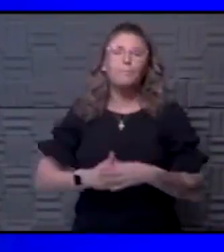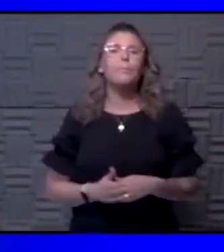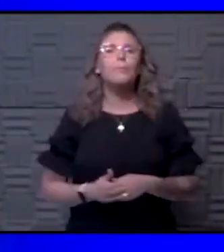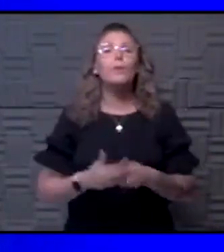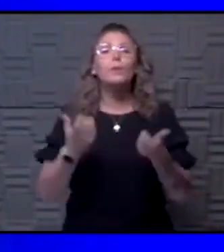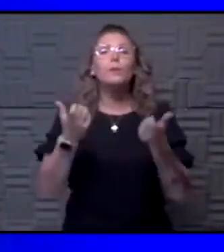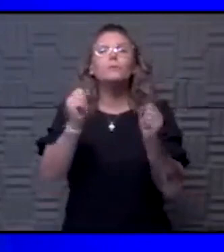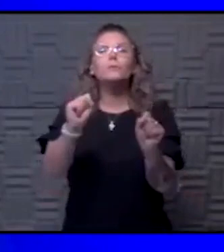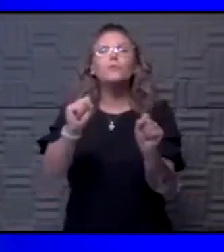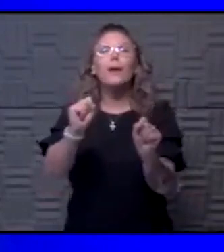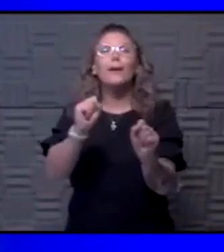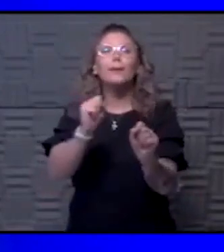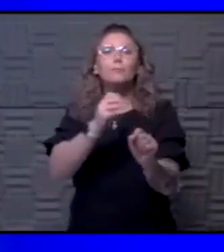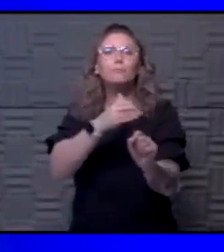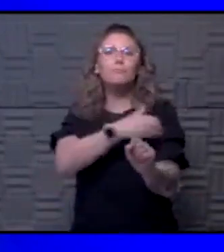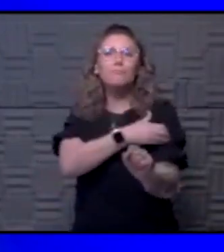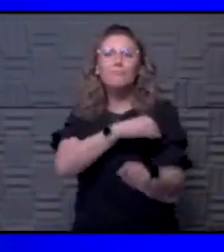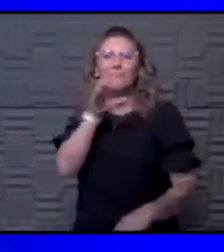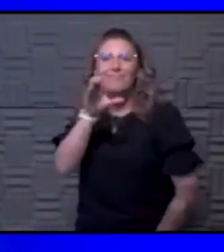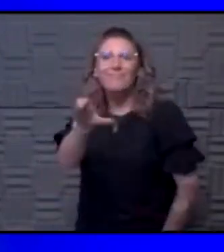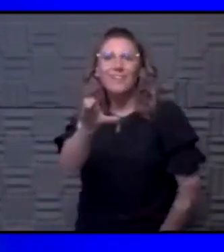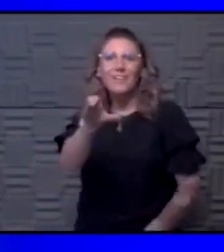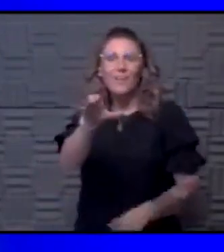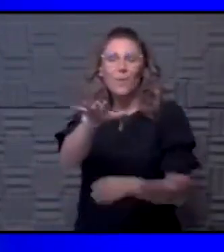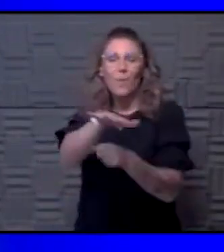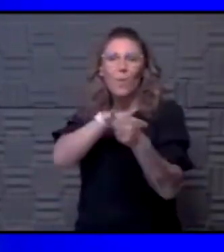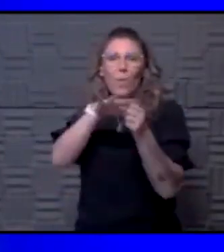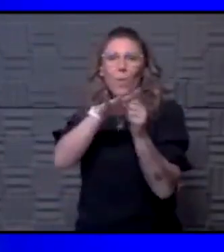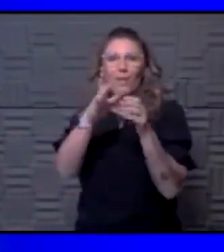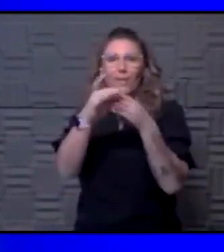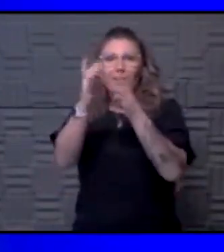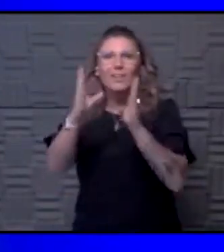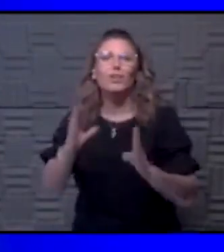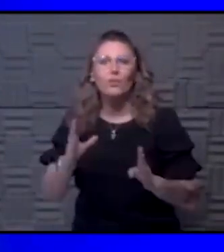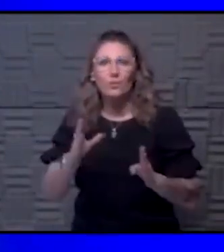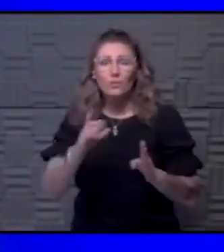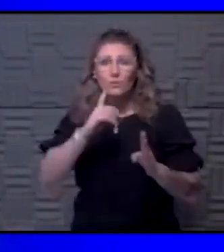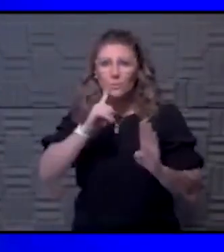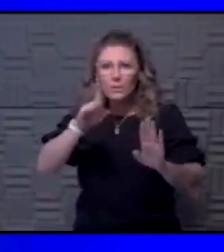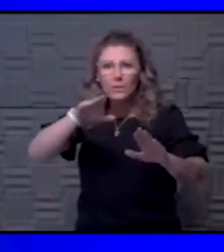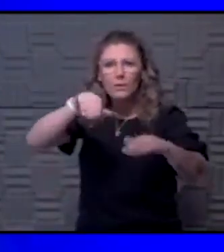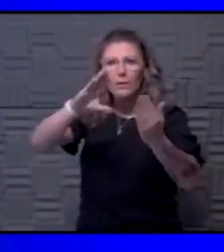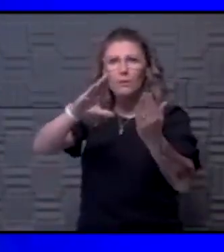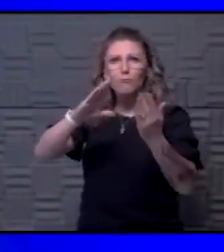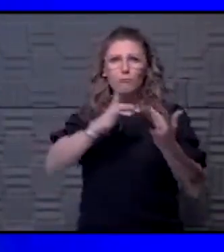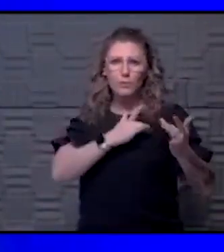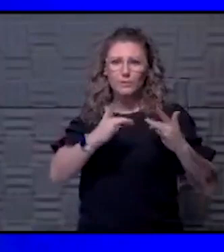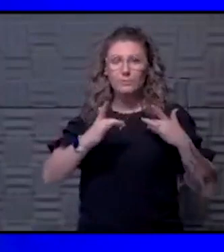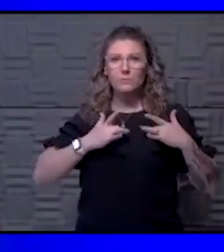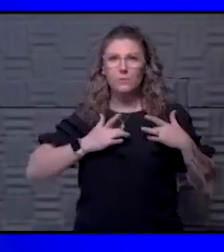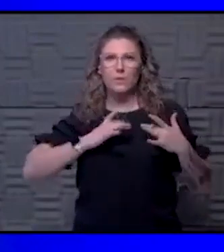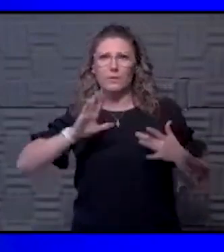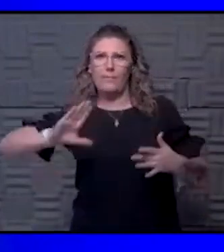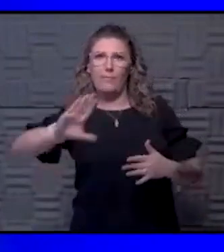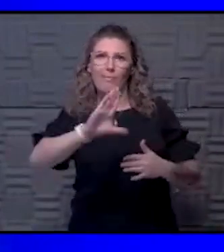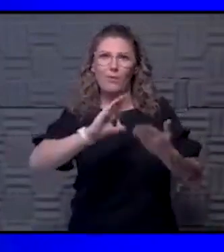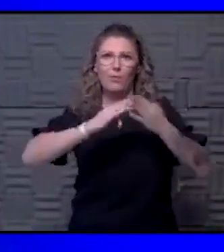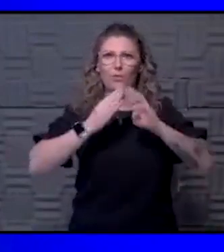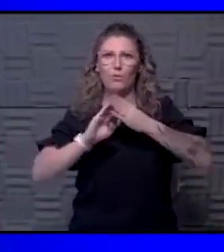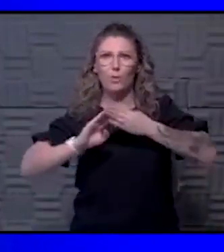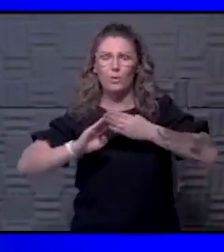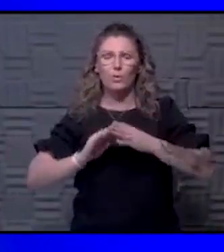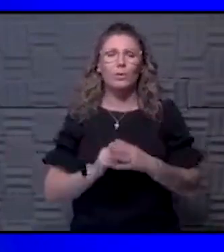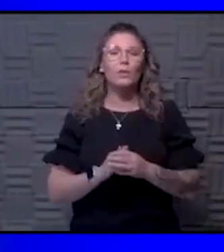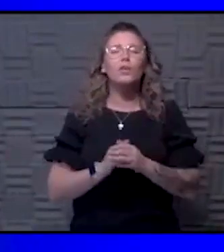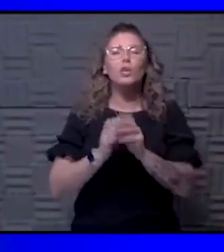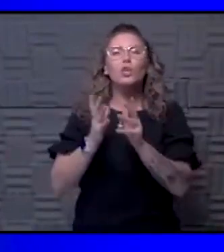to empower local leaders to really address the concerns within their communities and networks. There's actually